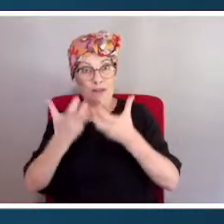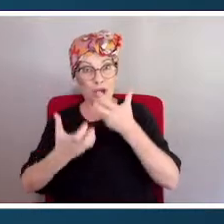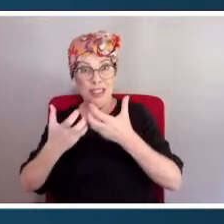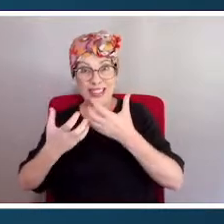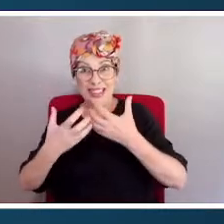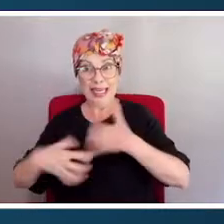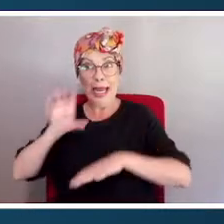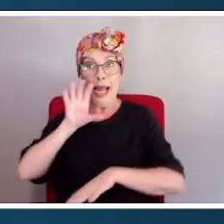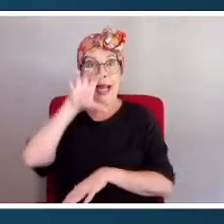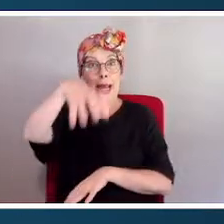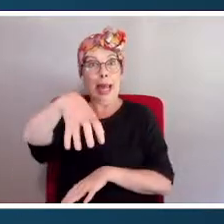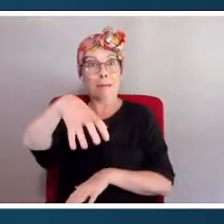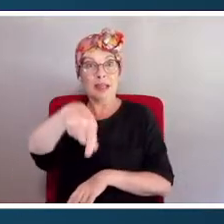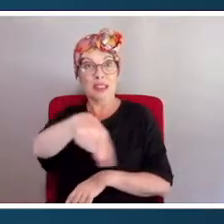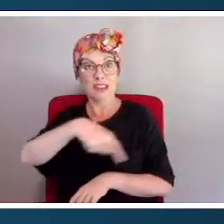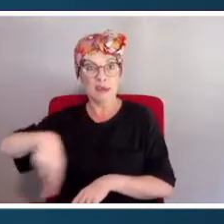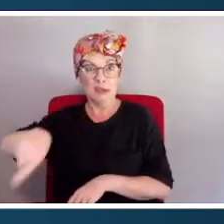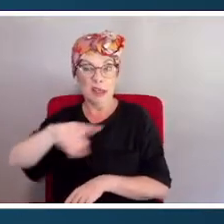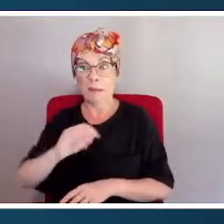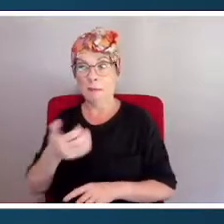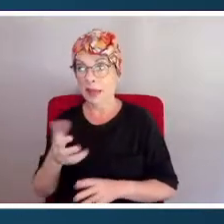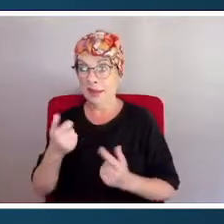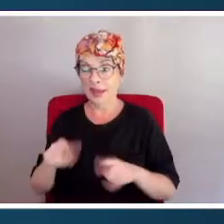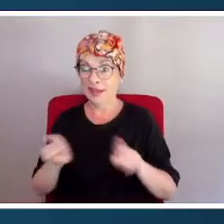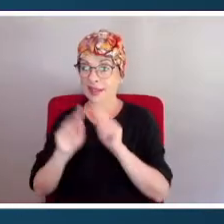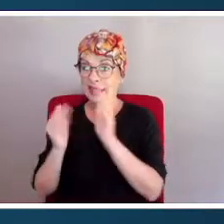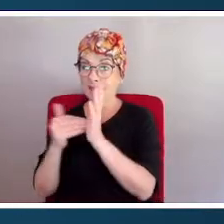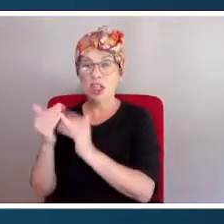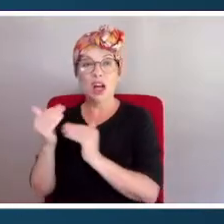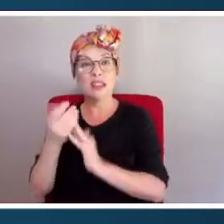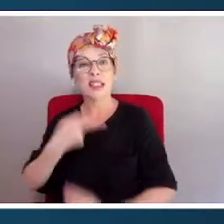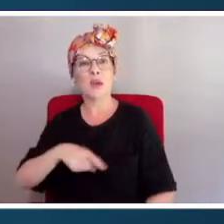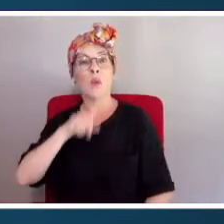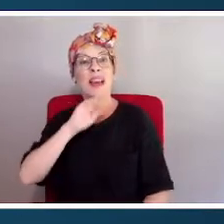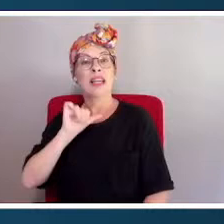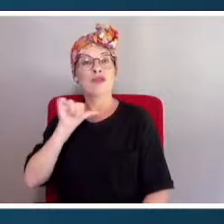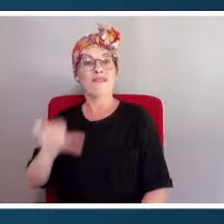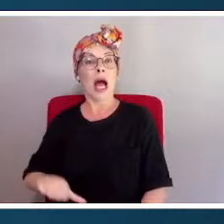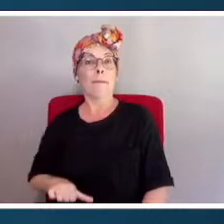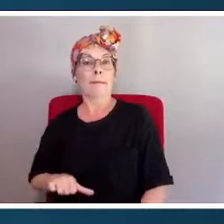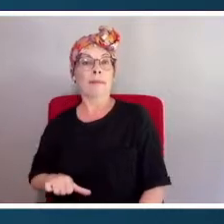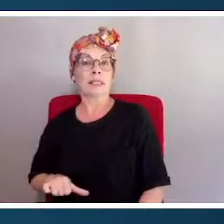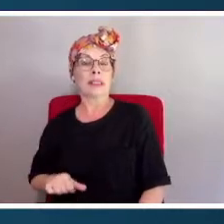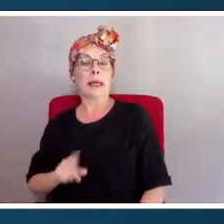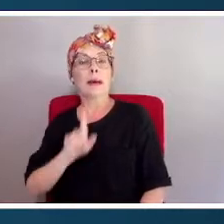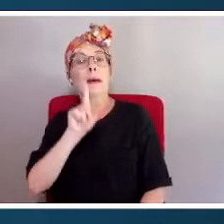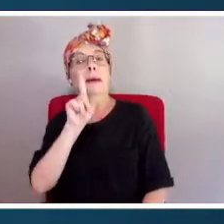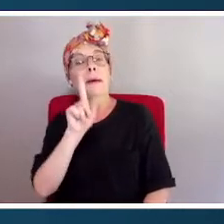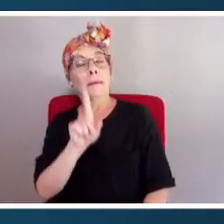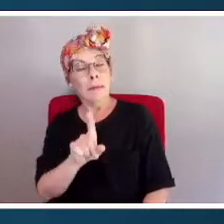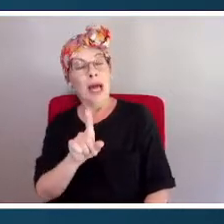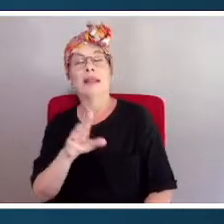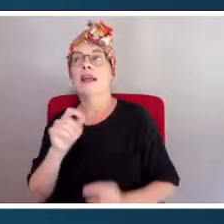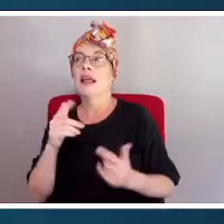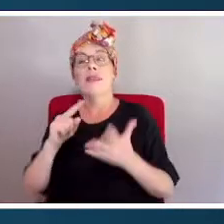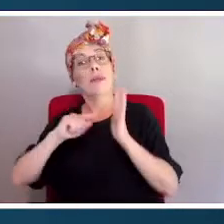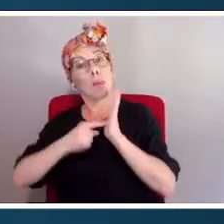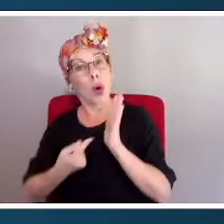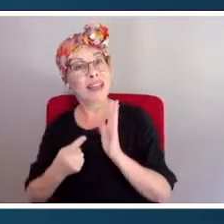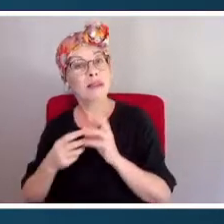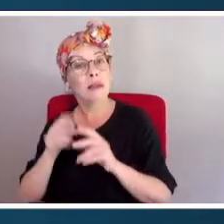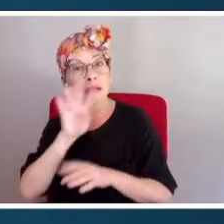But one thing they had was certainty of income. Income security meant that they could access